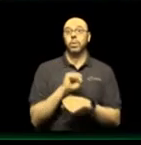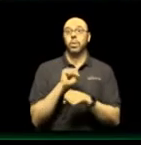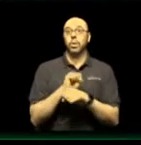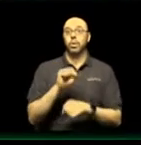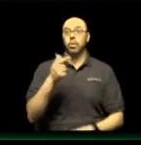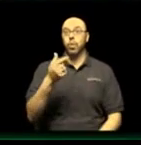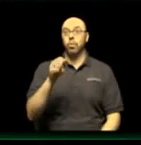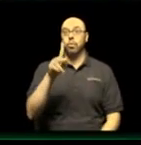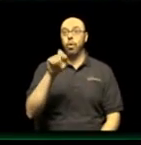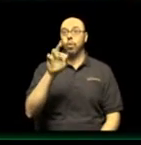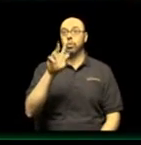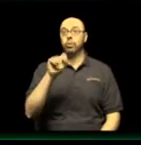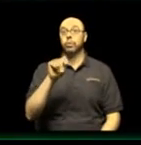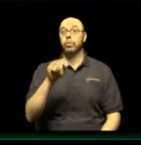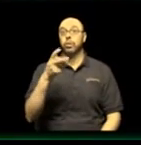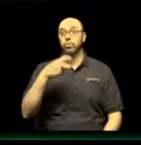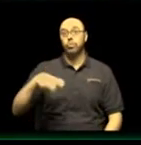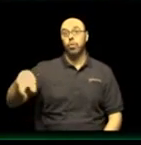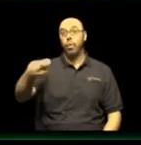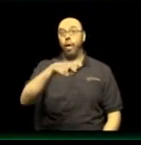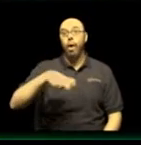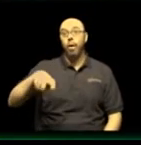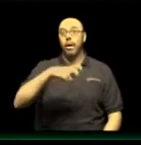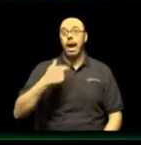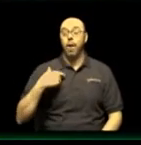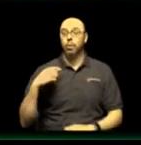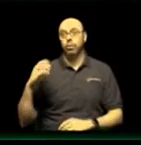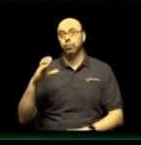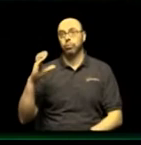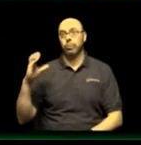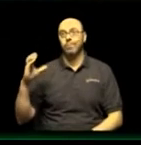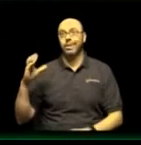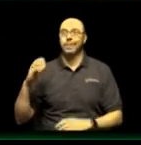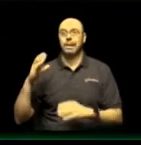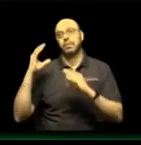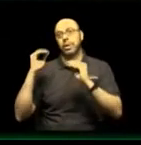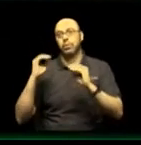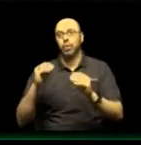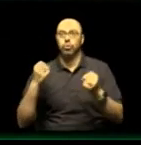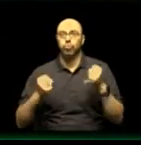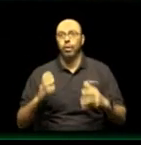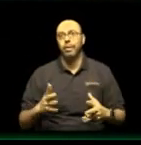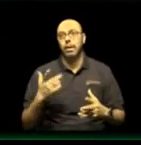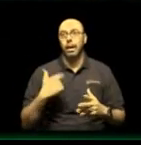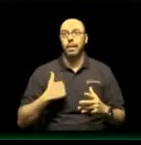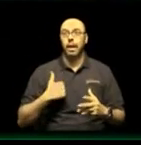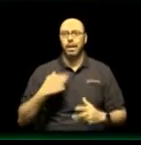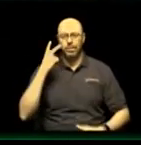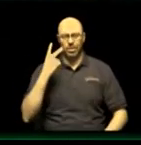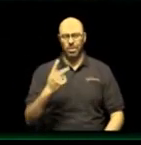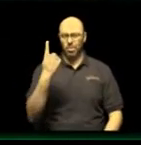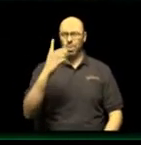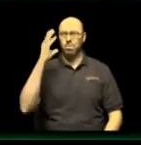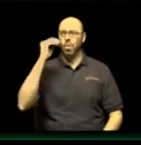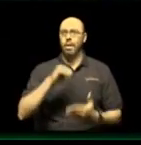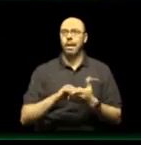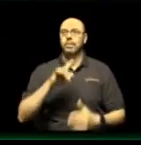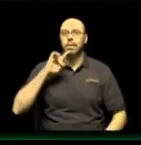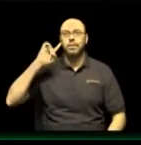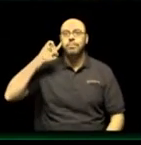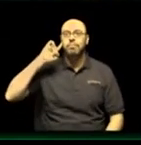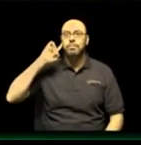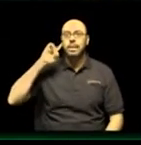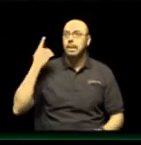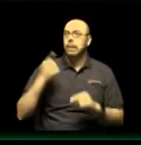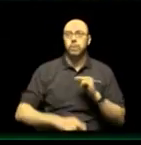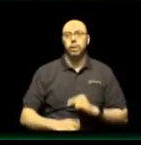track part-time. I was coaching drivers in go-karting, and I saw one boy who are deaf,